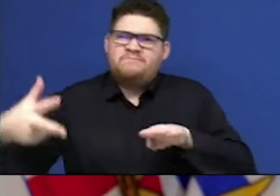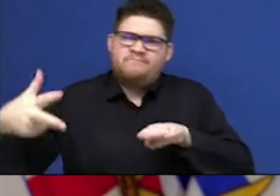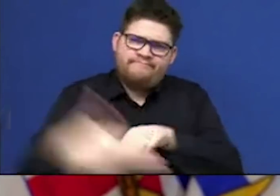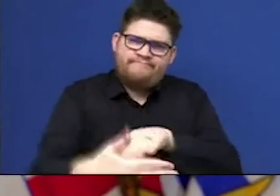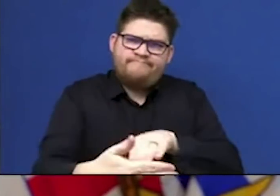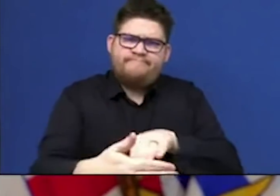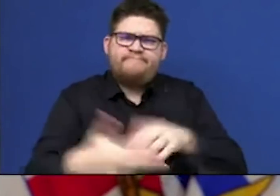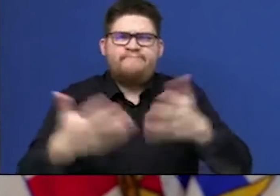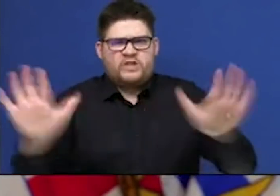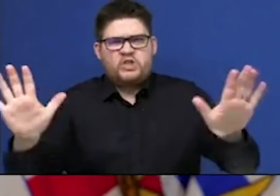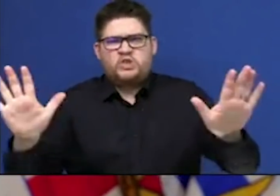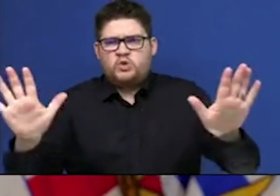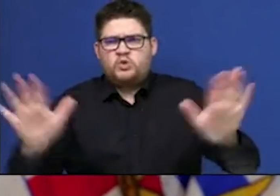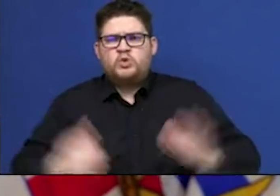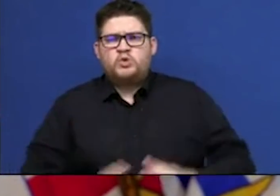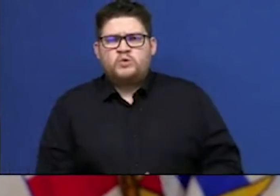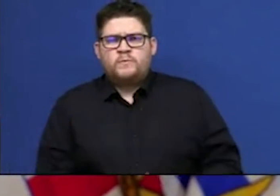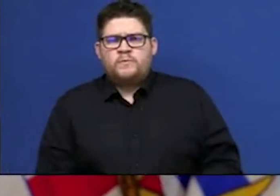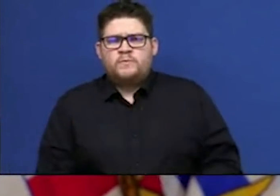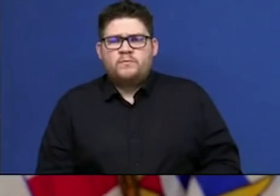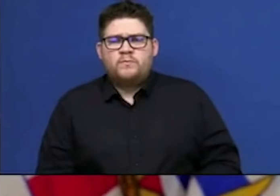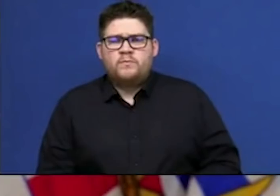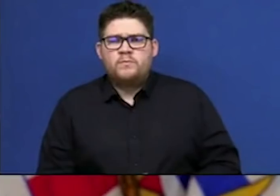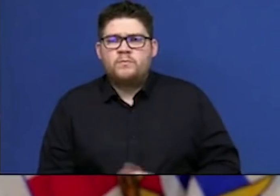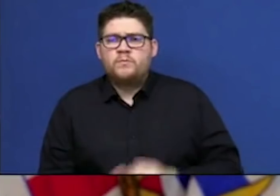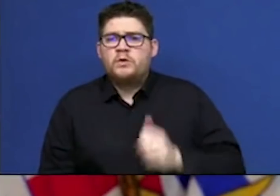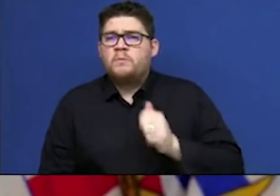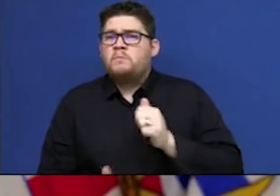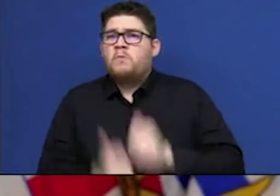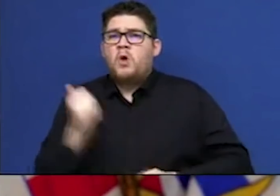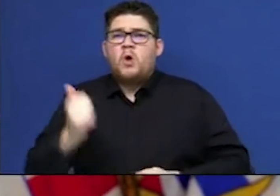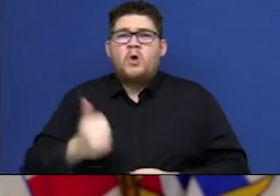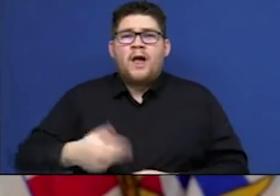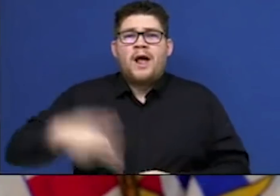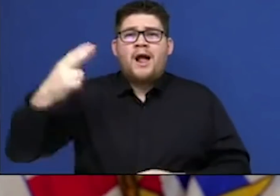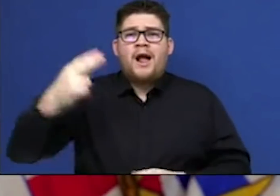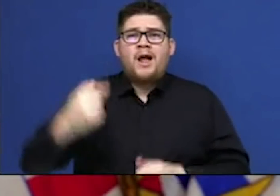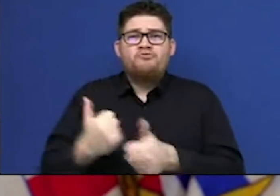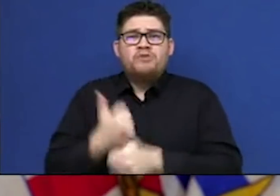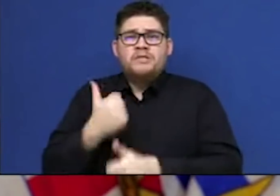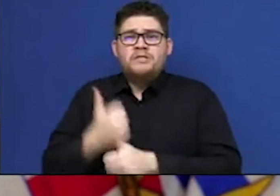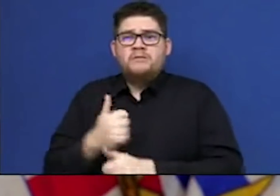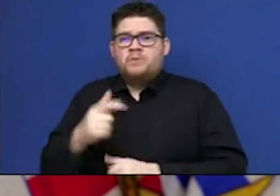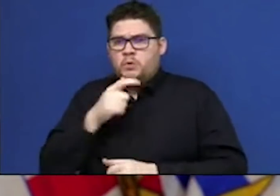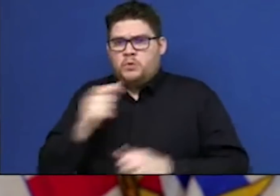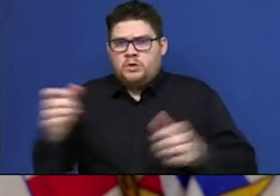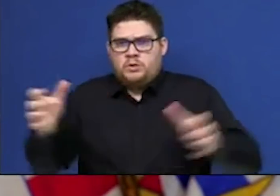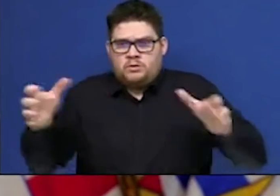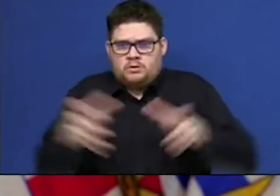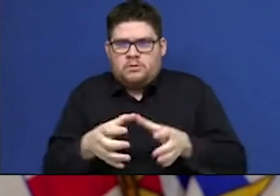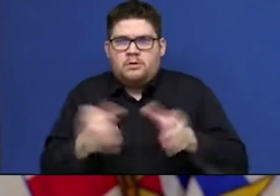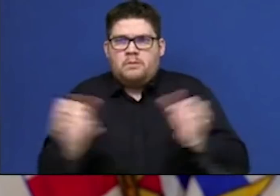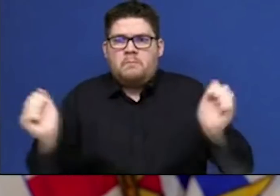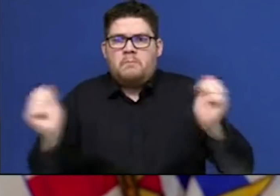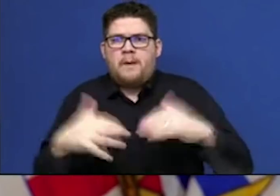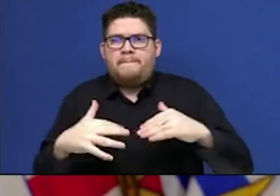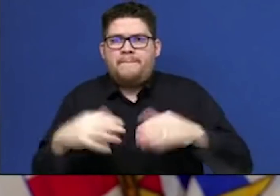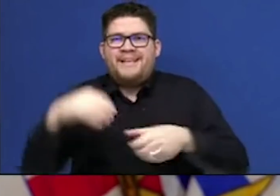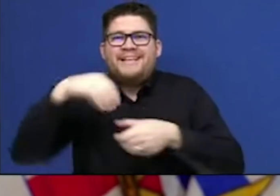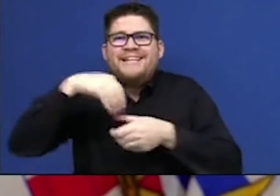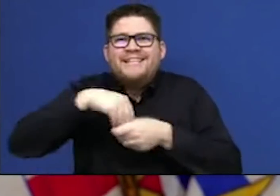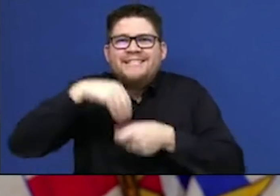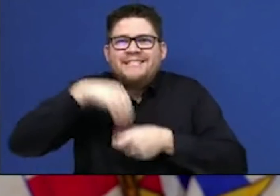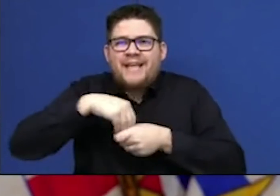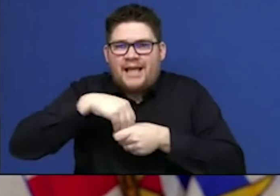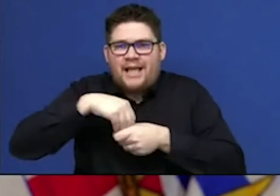to all of us right now. As a result, for the next 3 weeks, from midnight tonight through to